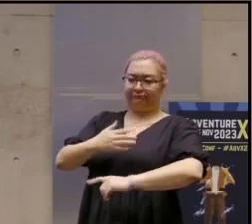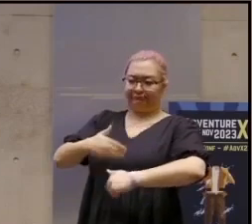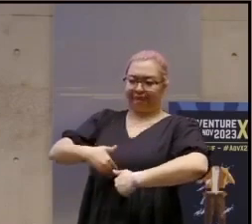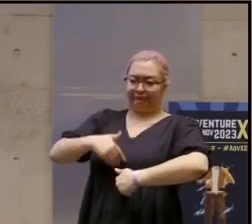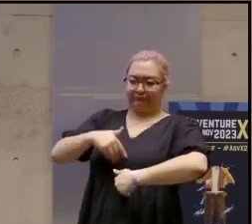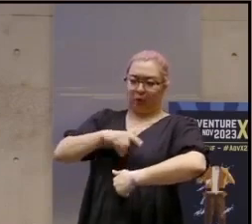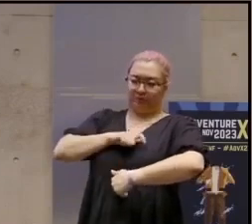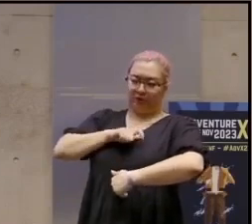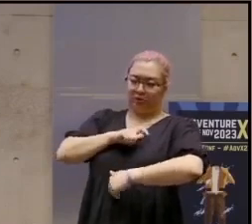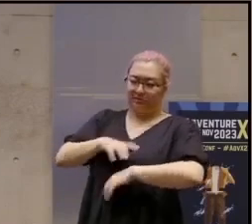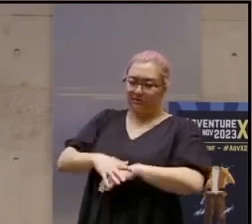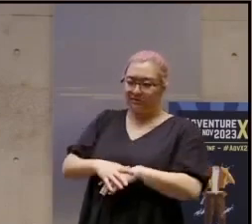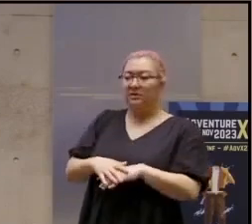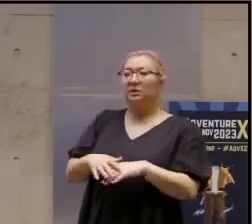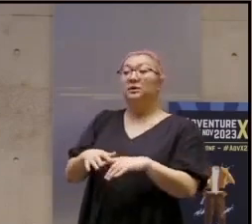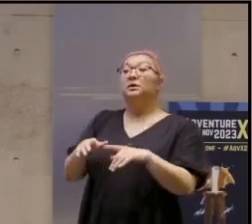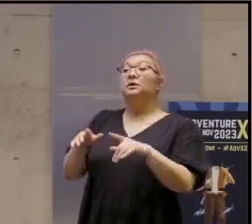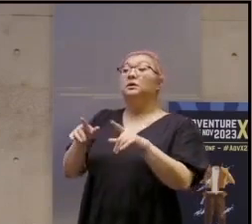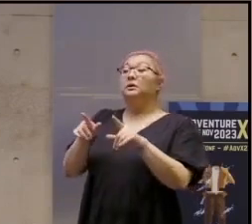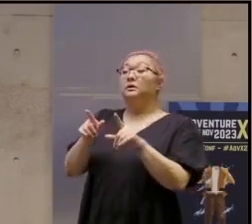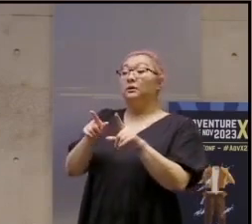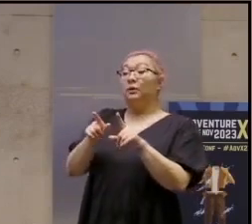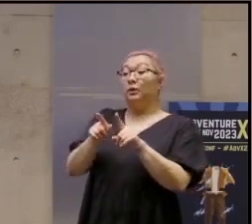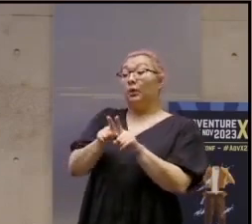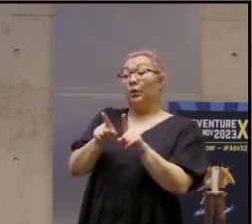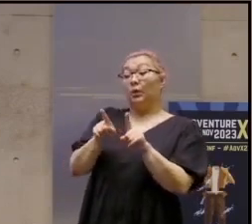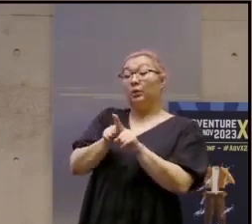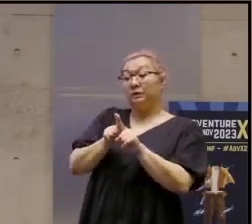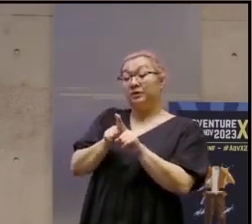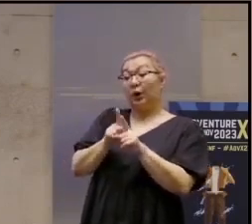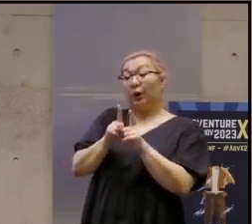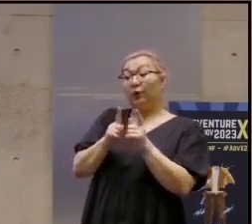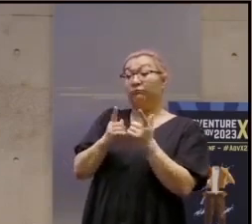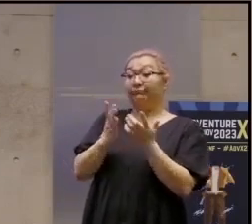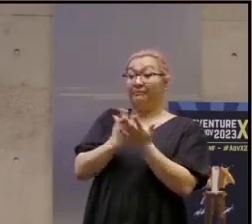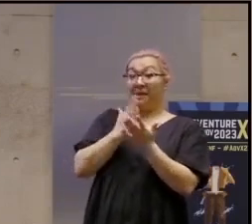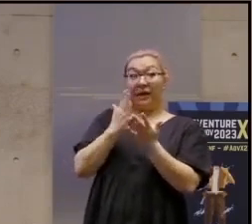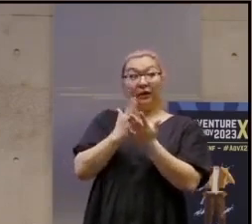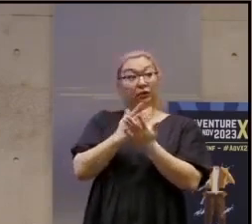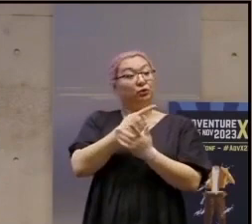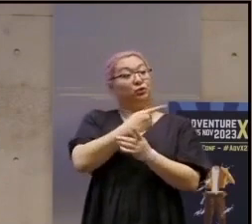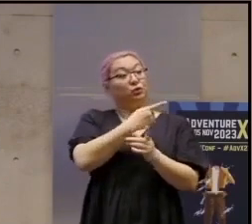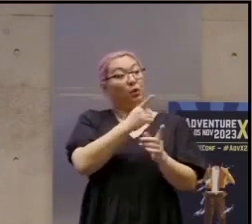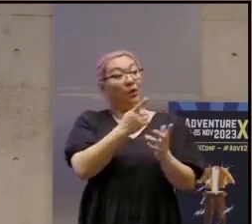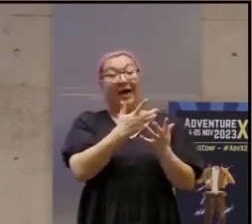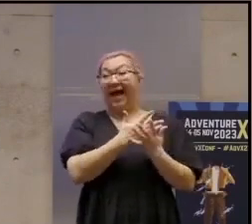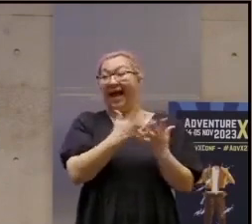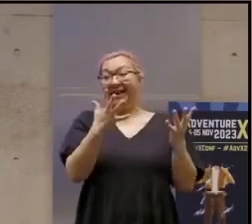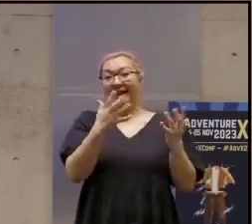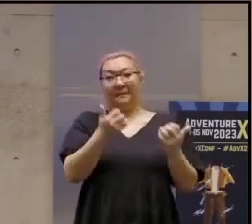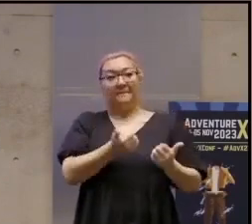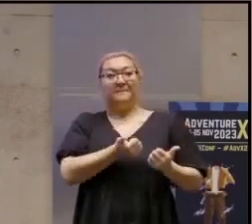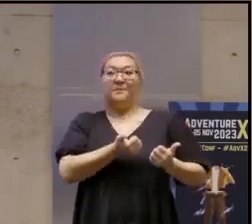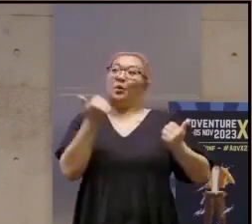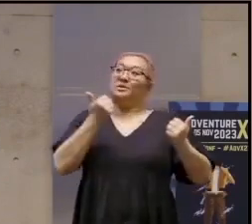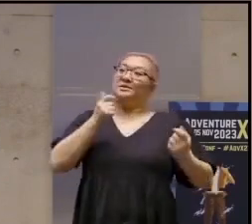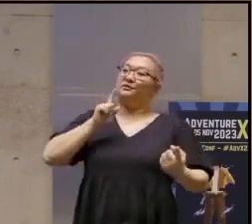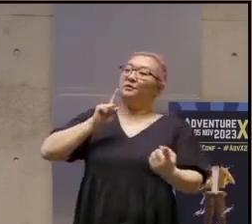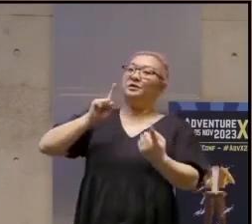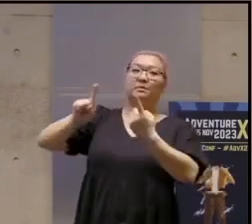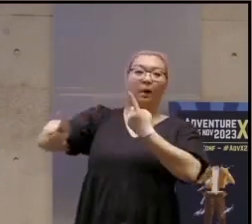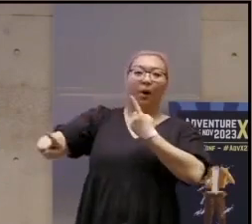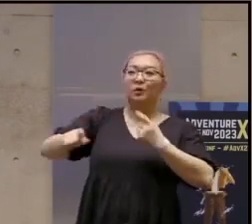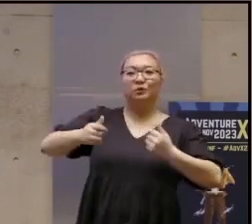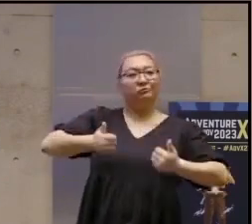to represent positive and appropriate responses and positive healthcare. Of course,